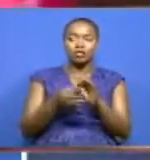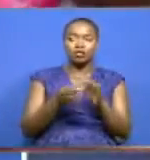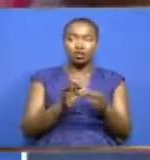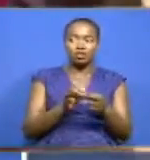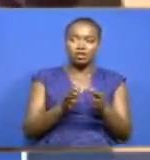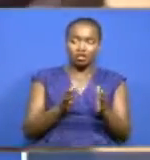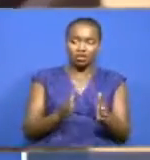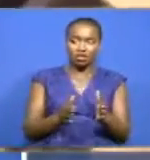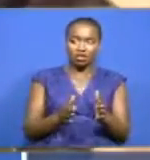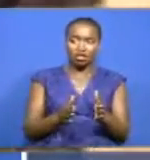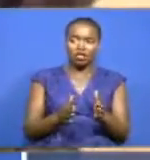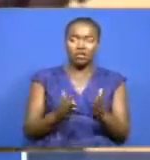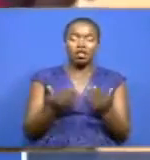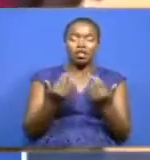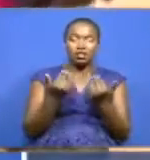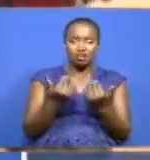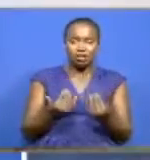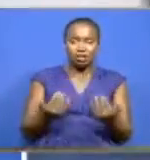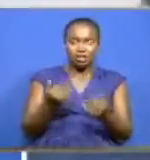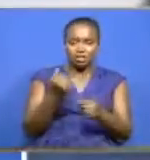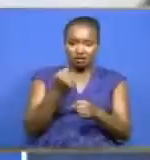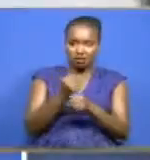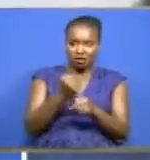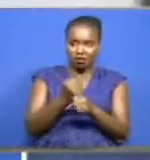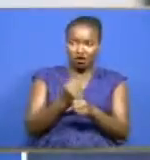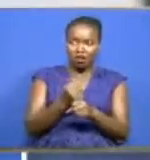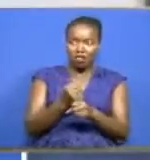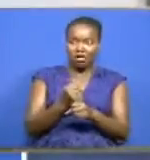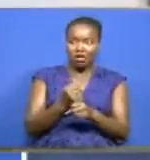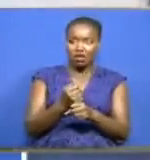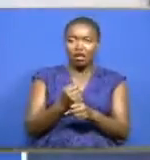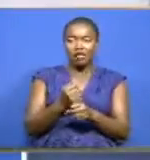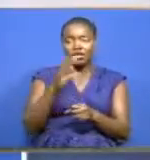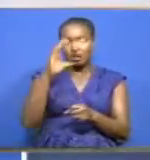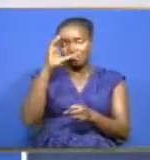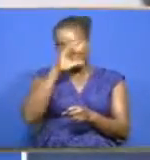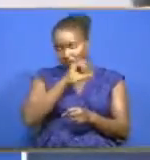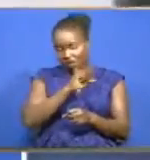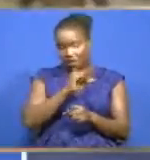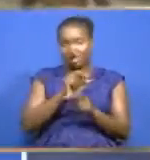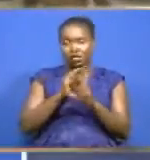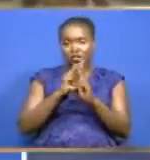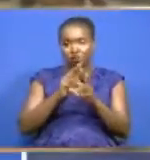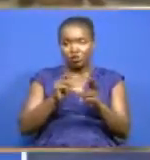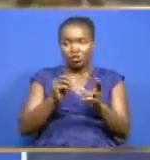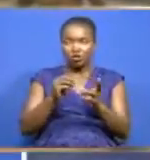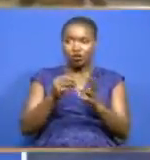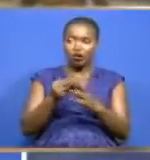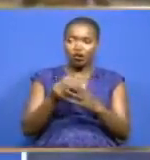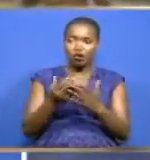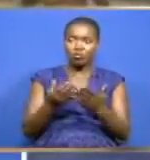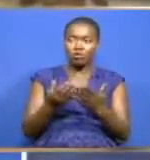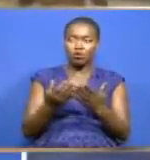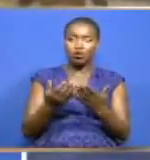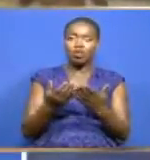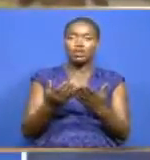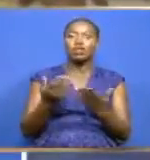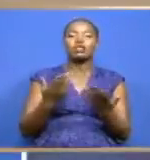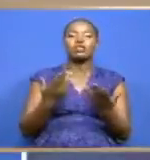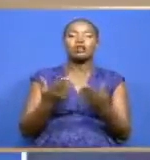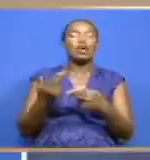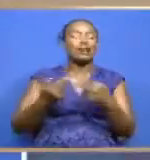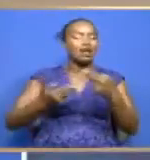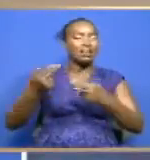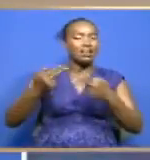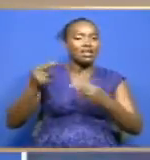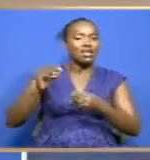that child exploitation cases were underreported owing to lack of awareness and consequently led to the rampant rise in the vice. We